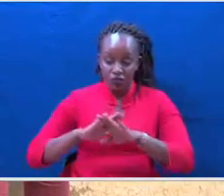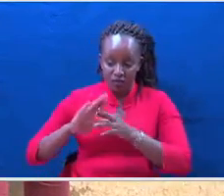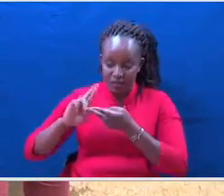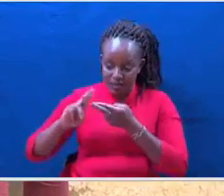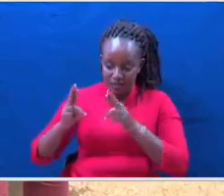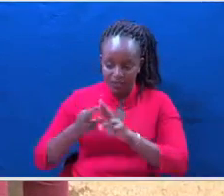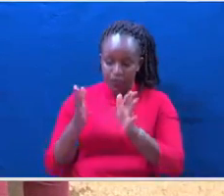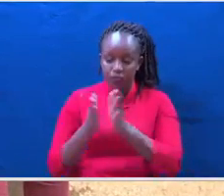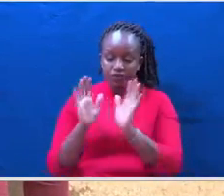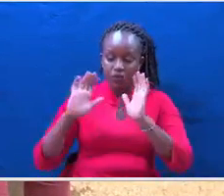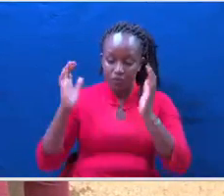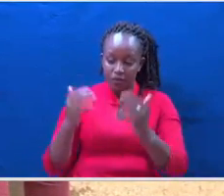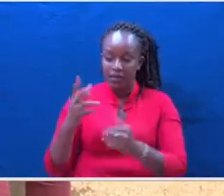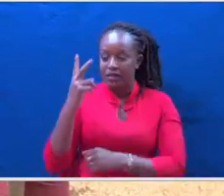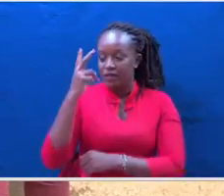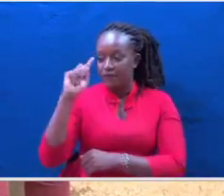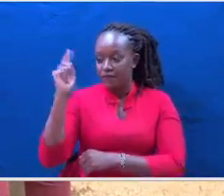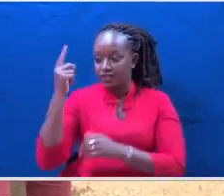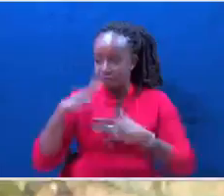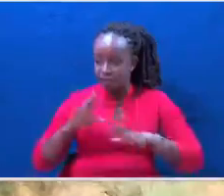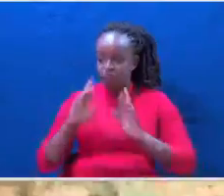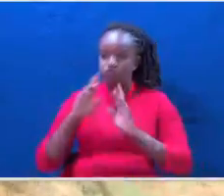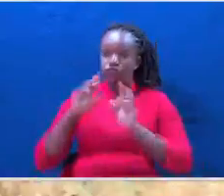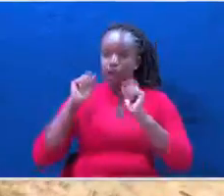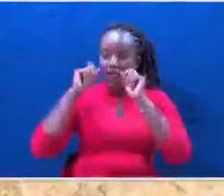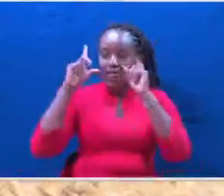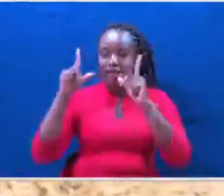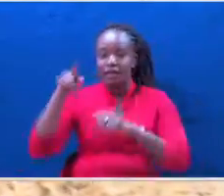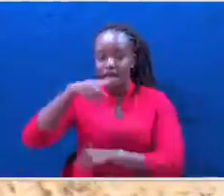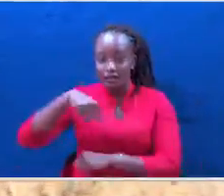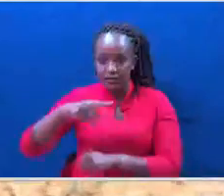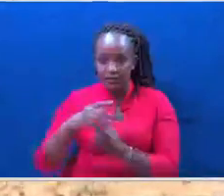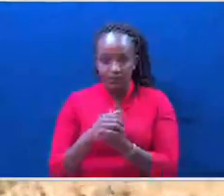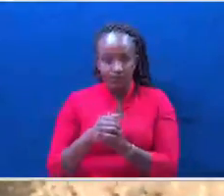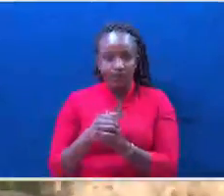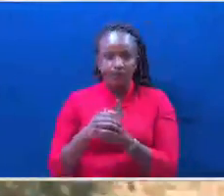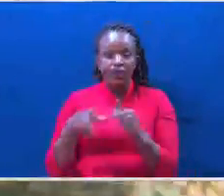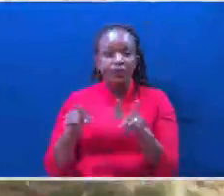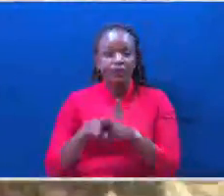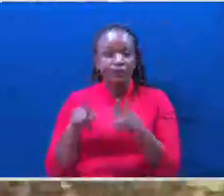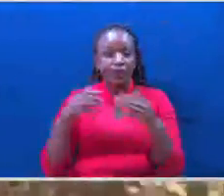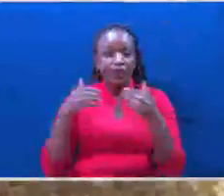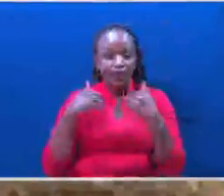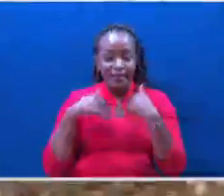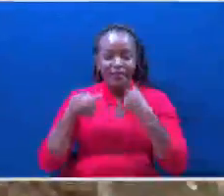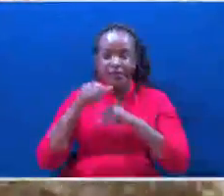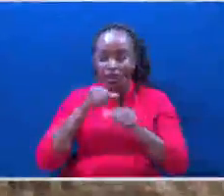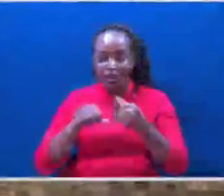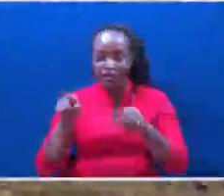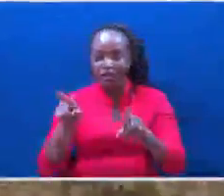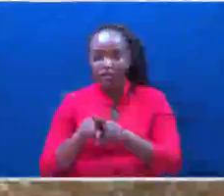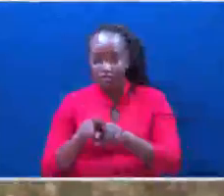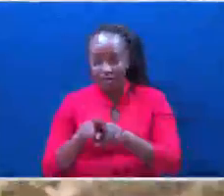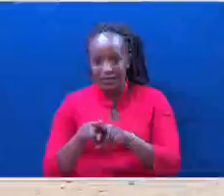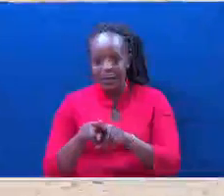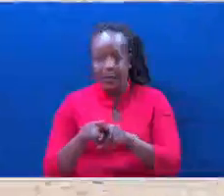suspicious people around our fences and alert us. We carried out a search where I had to act as a potential poacher. Assisted by